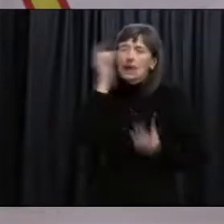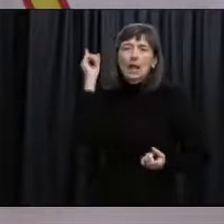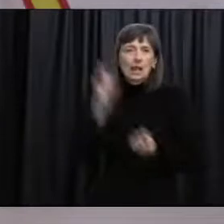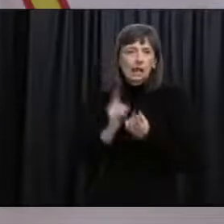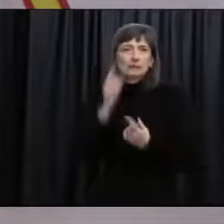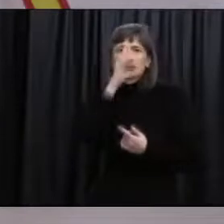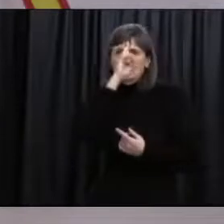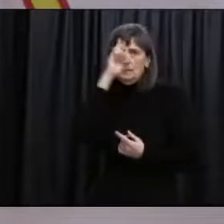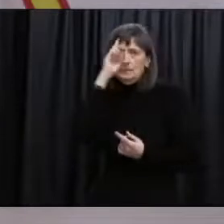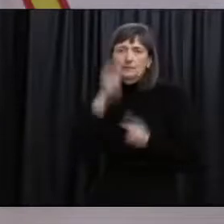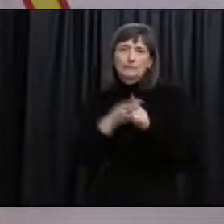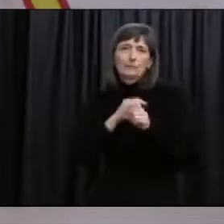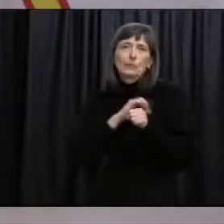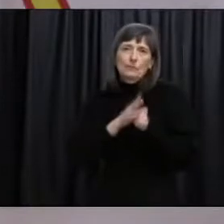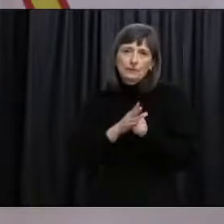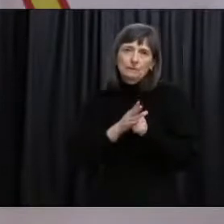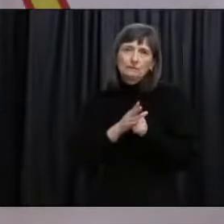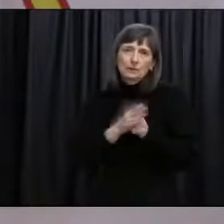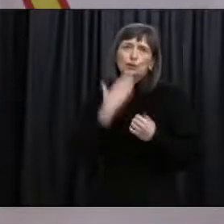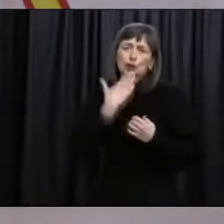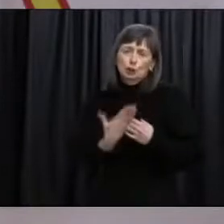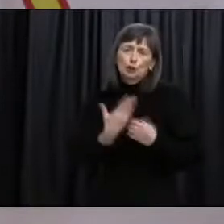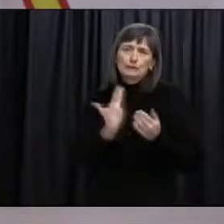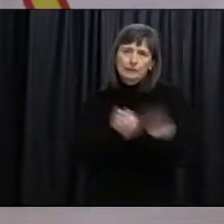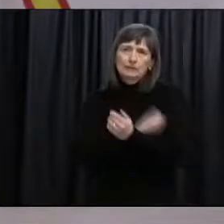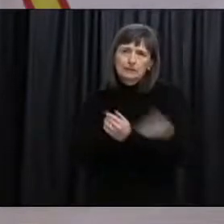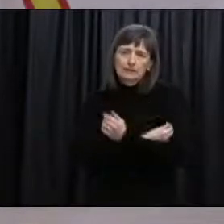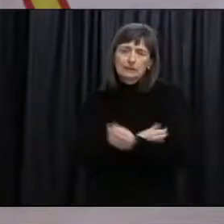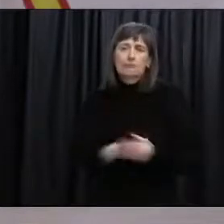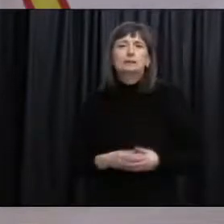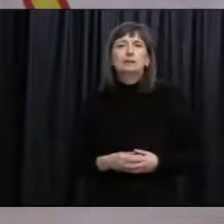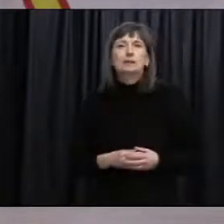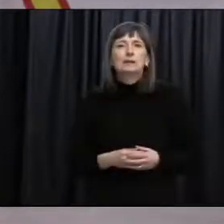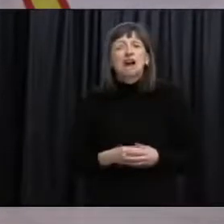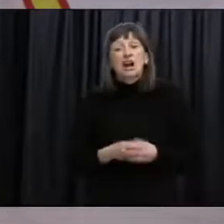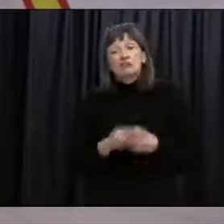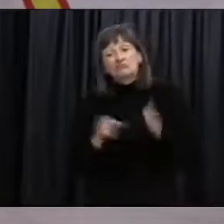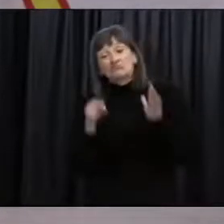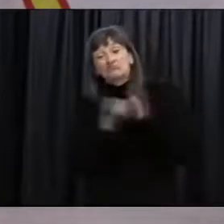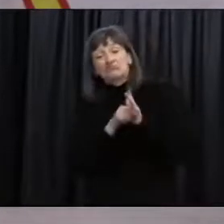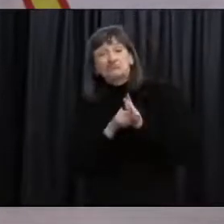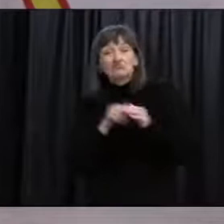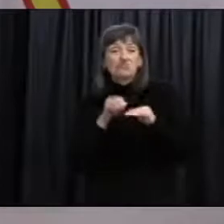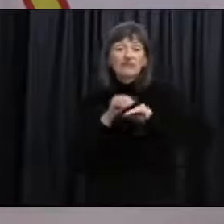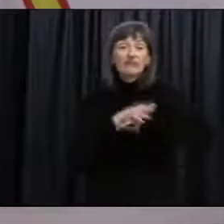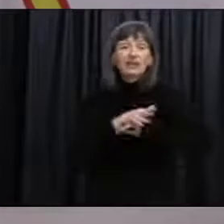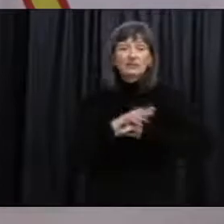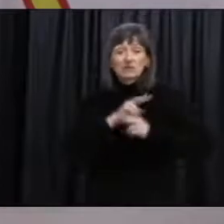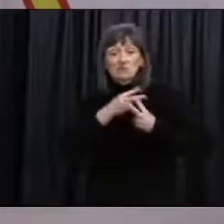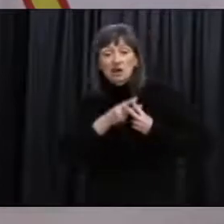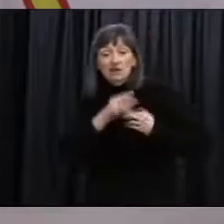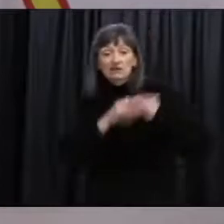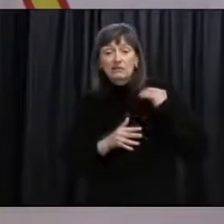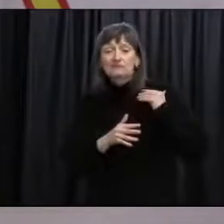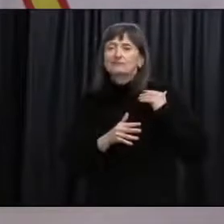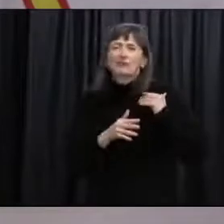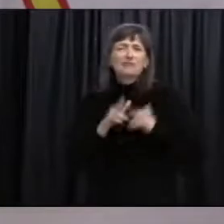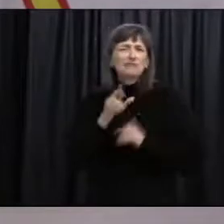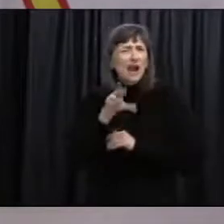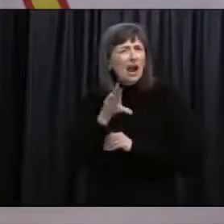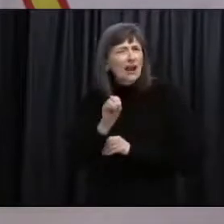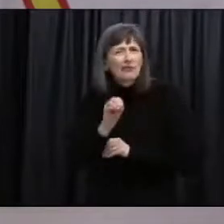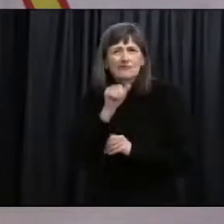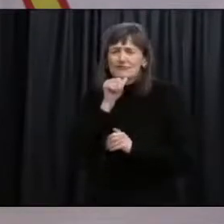as a result of COVID-19. The risk of an adverse occurrence is very rare. Minor